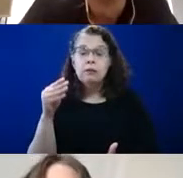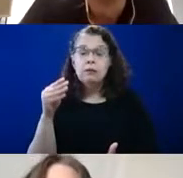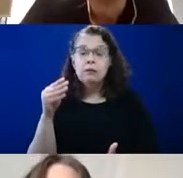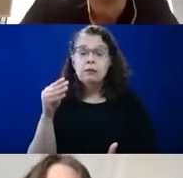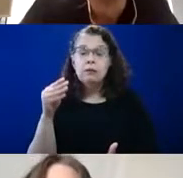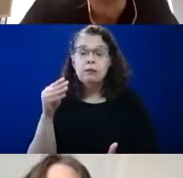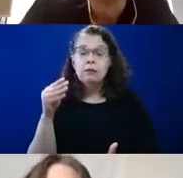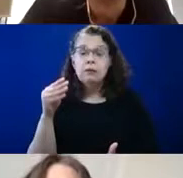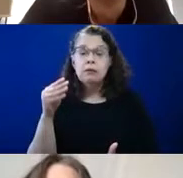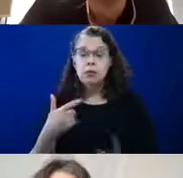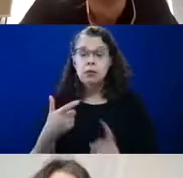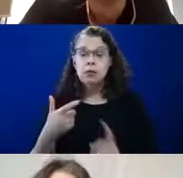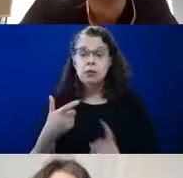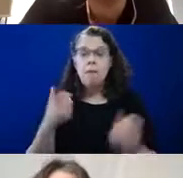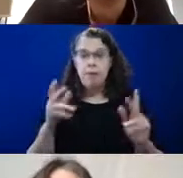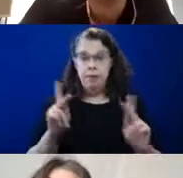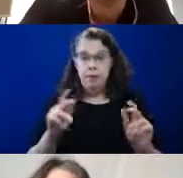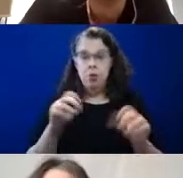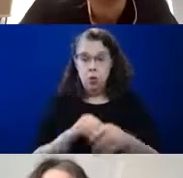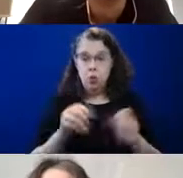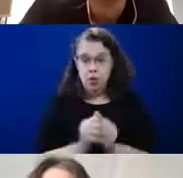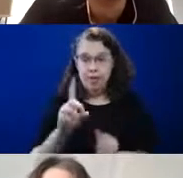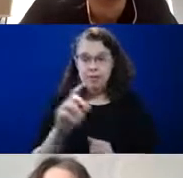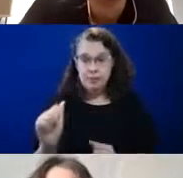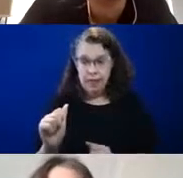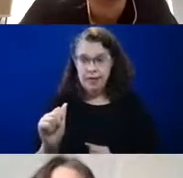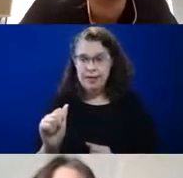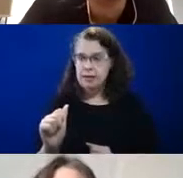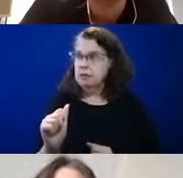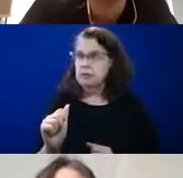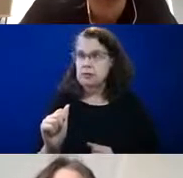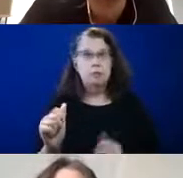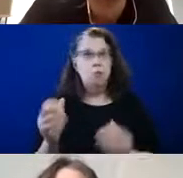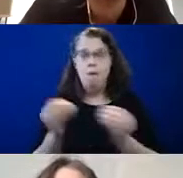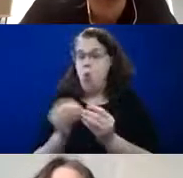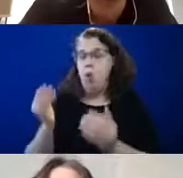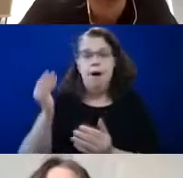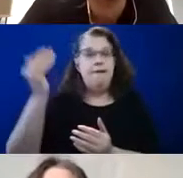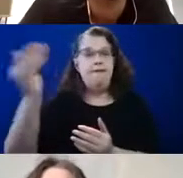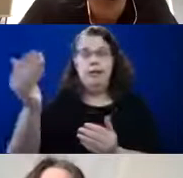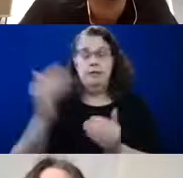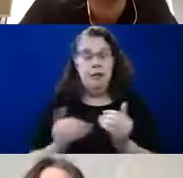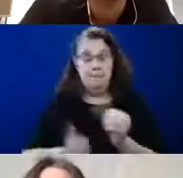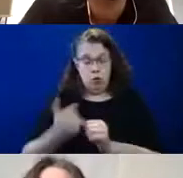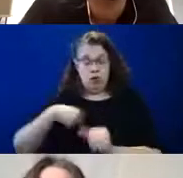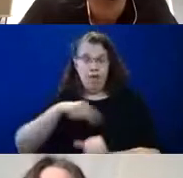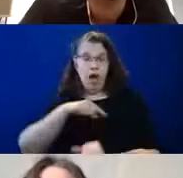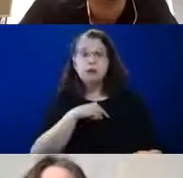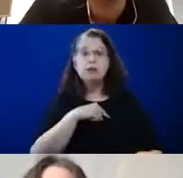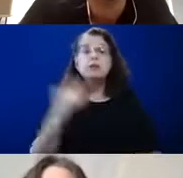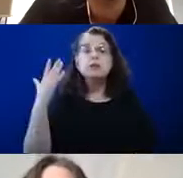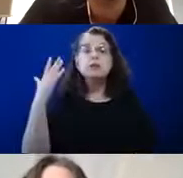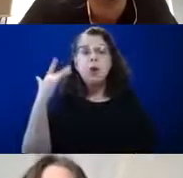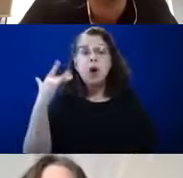that many people with disabilities were so much ahead of many of us, right? Because they